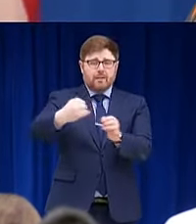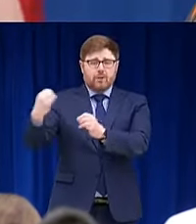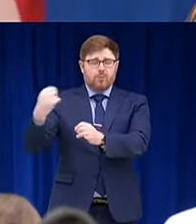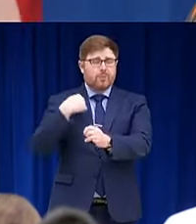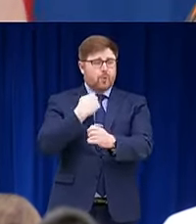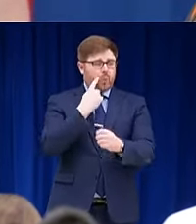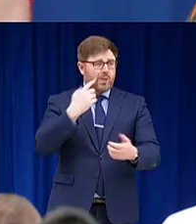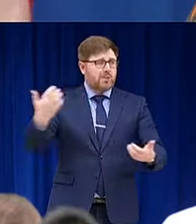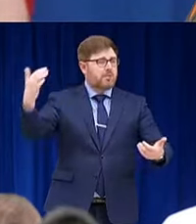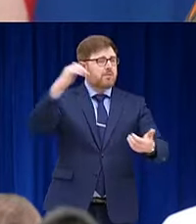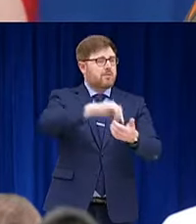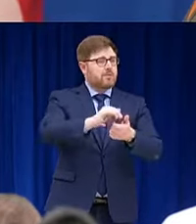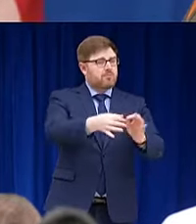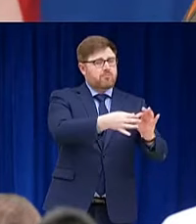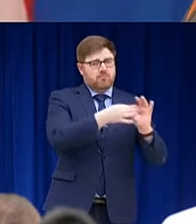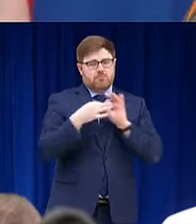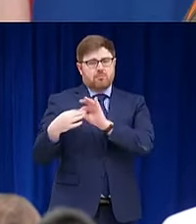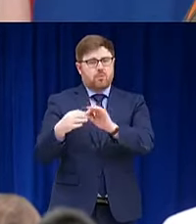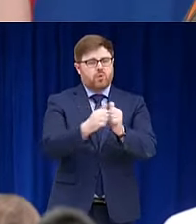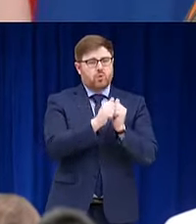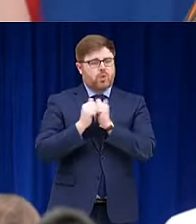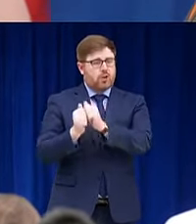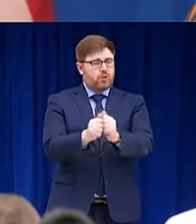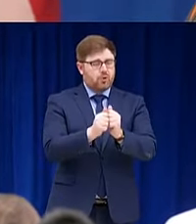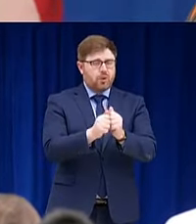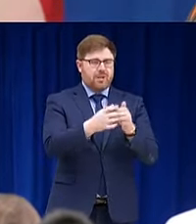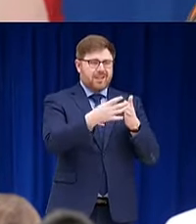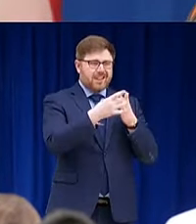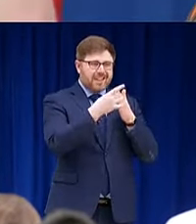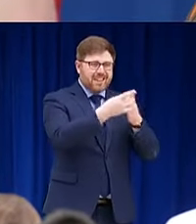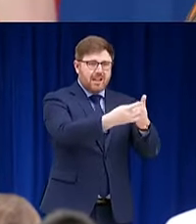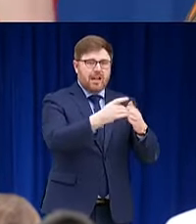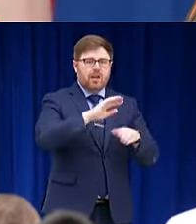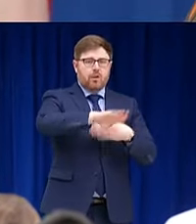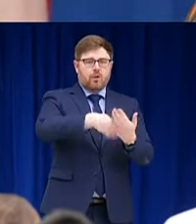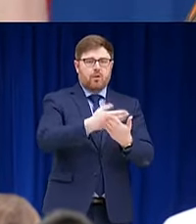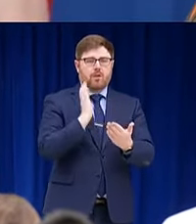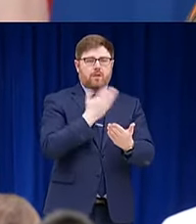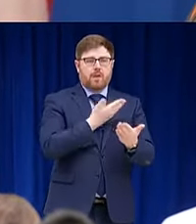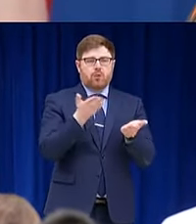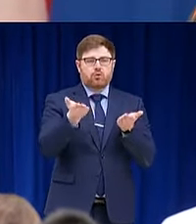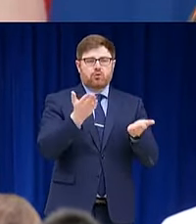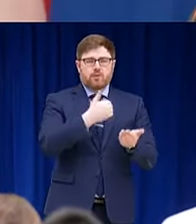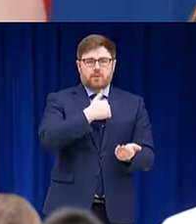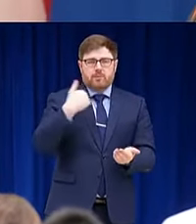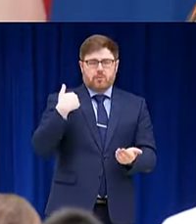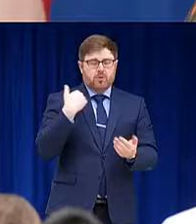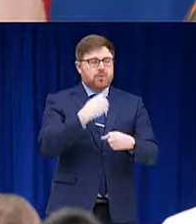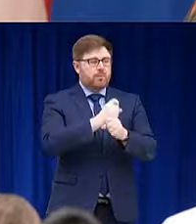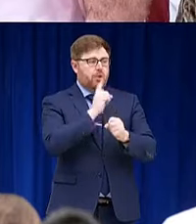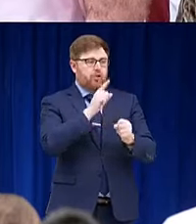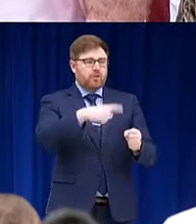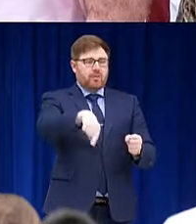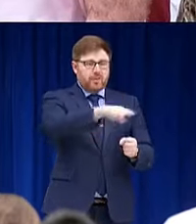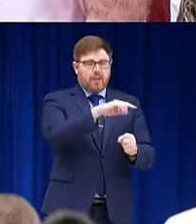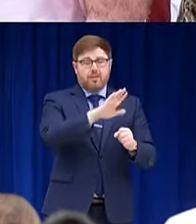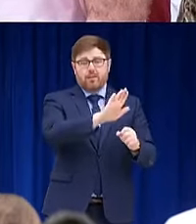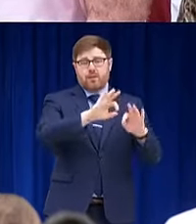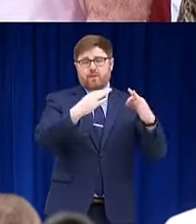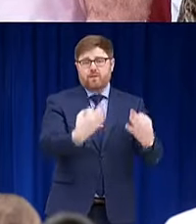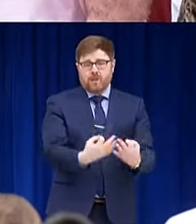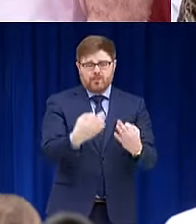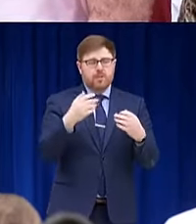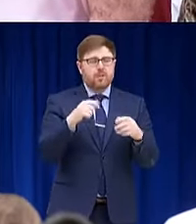guard all our service members and those who serve to keep us safe and free, along with their families. Lead us to live